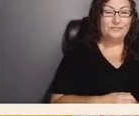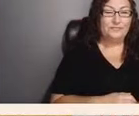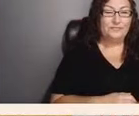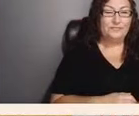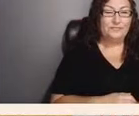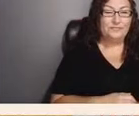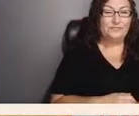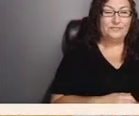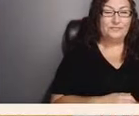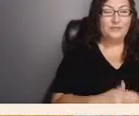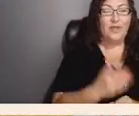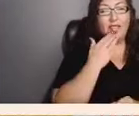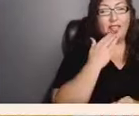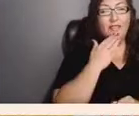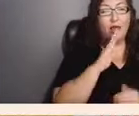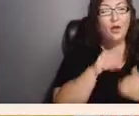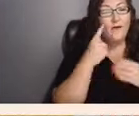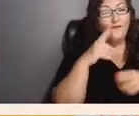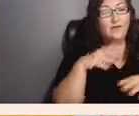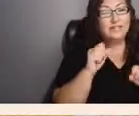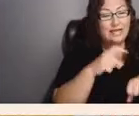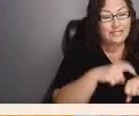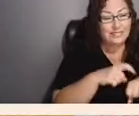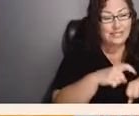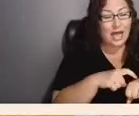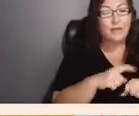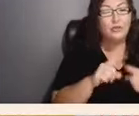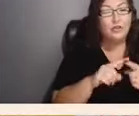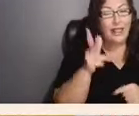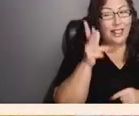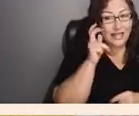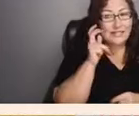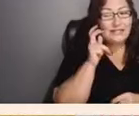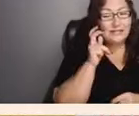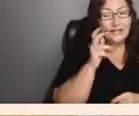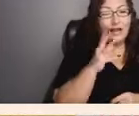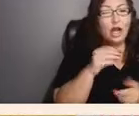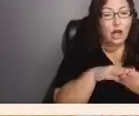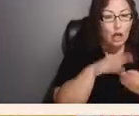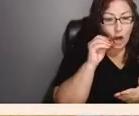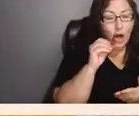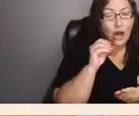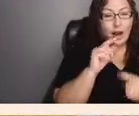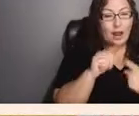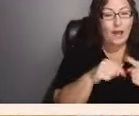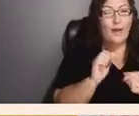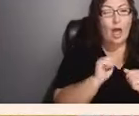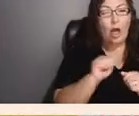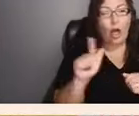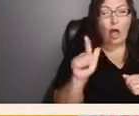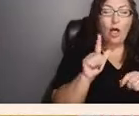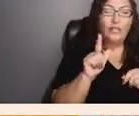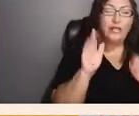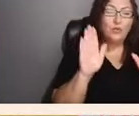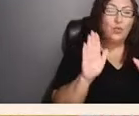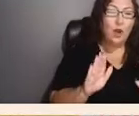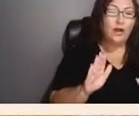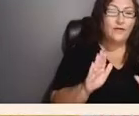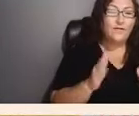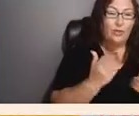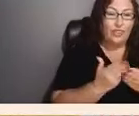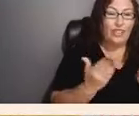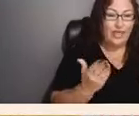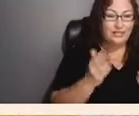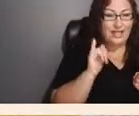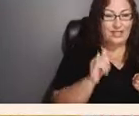Thank you all for taking the time to listen and learn about all these wonderful entities that have come